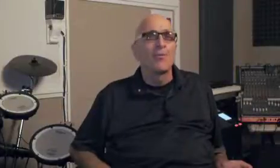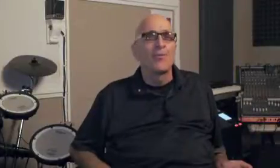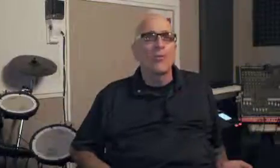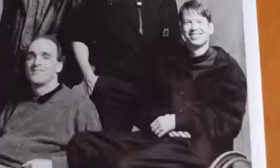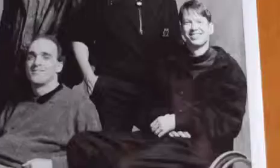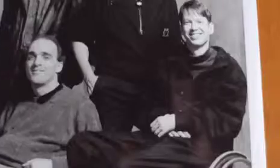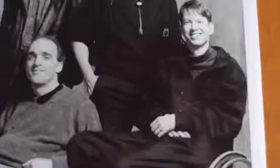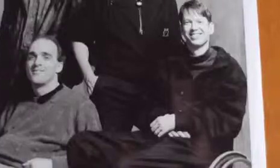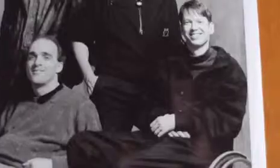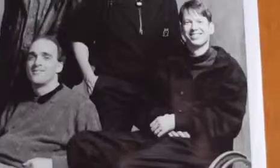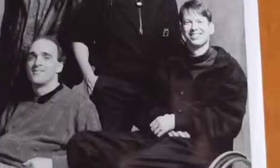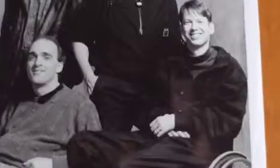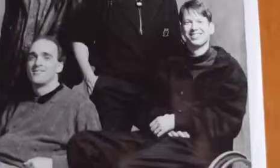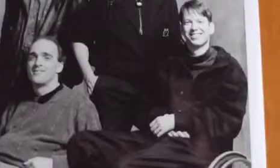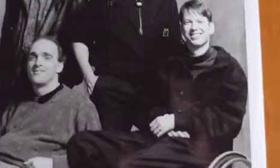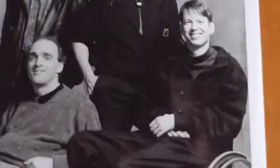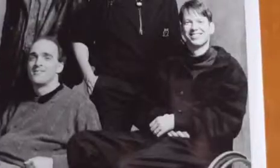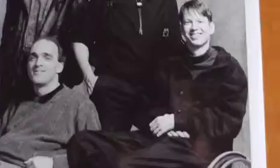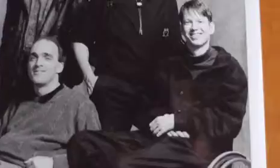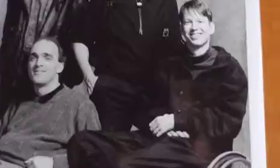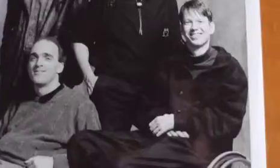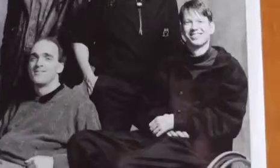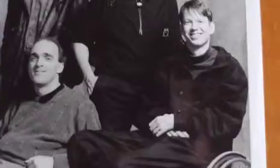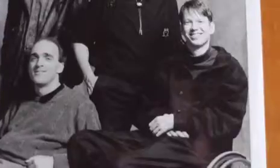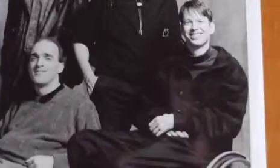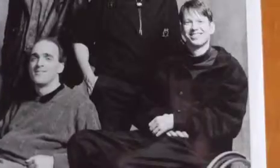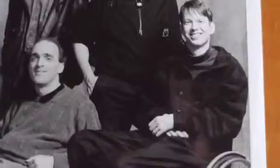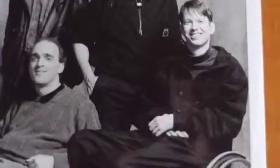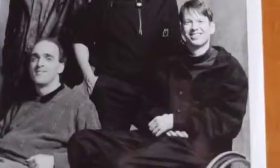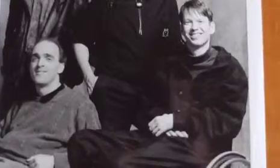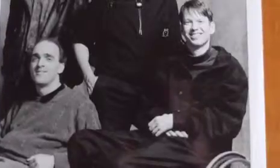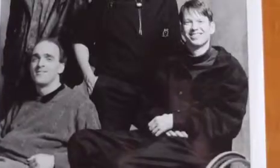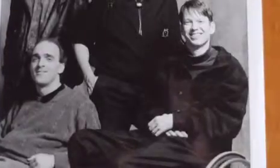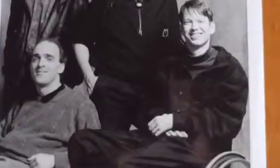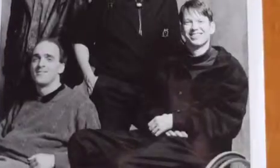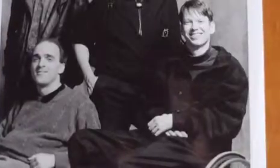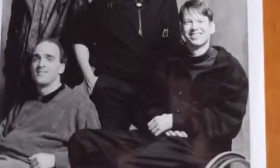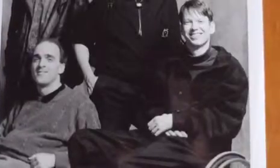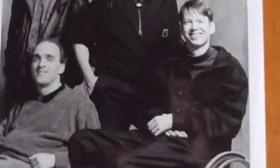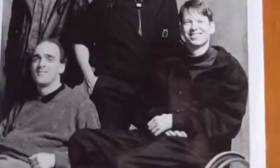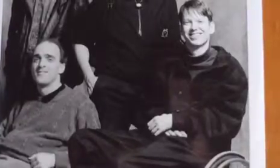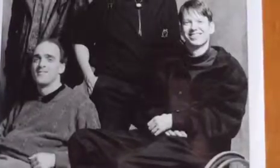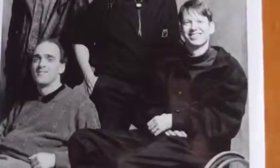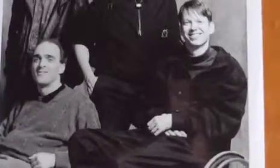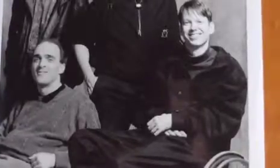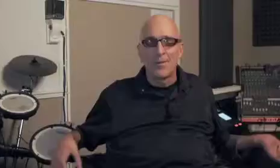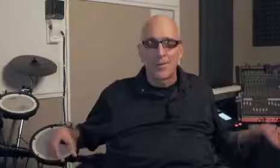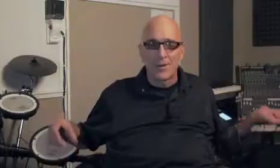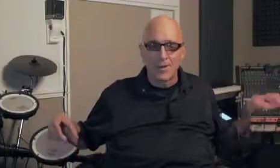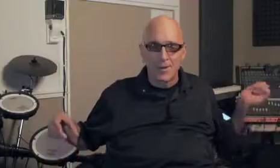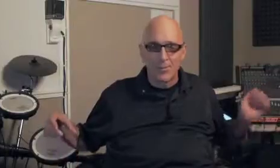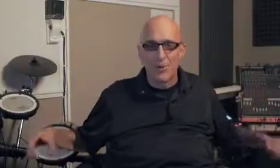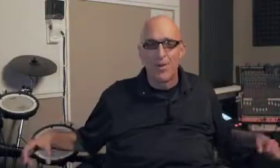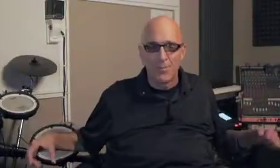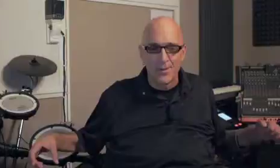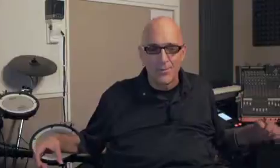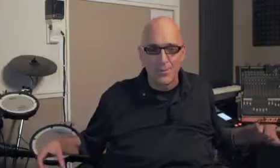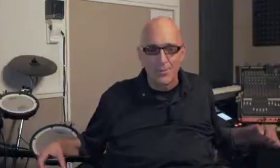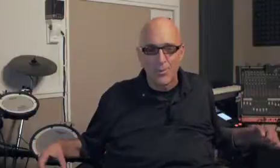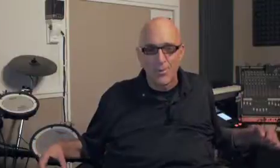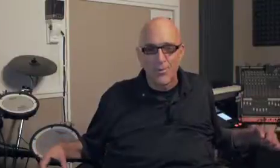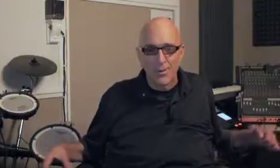or so, and I remember going for a ride on a Greyhound bus with him, or something like that, that had a compartment